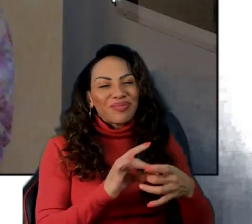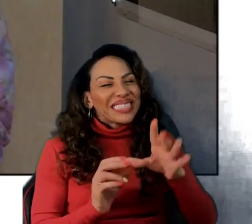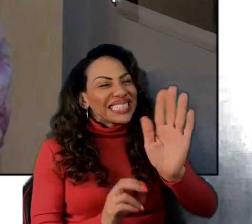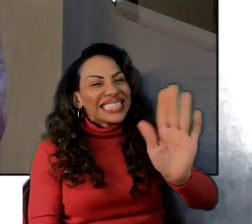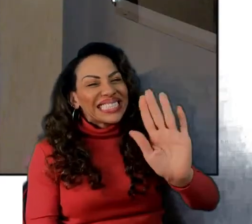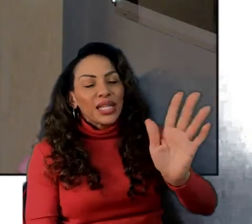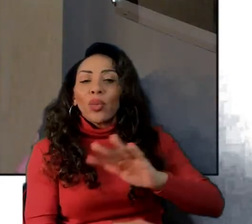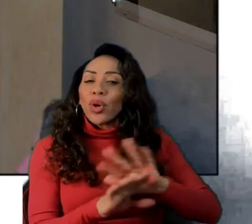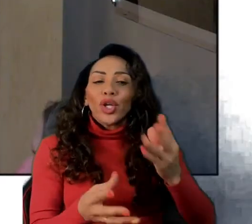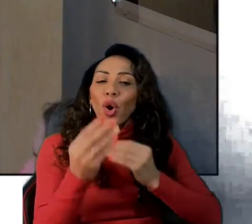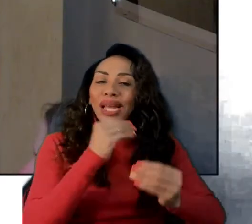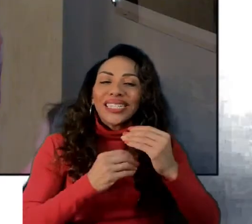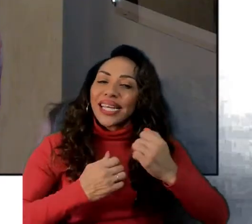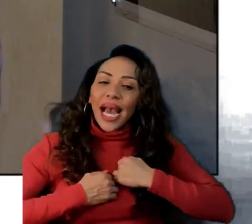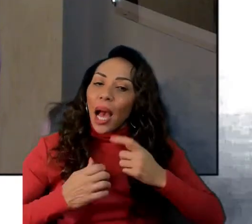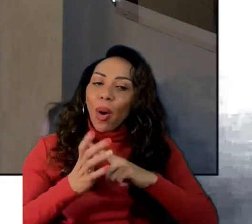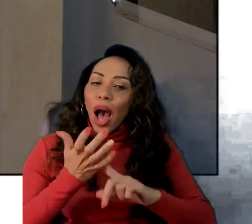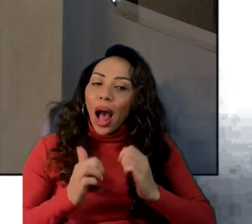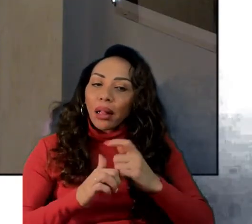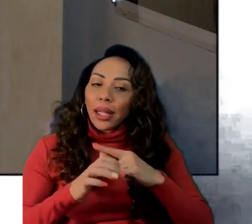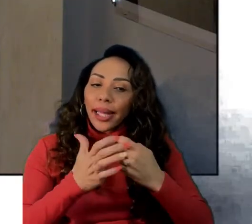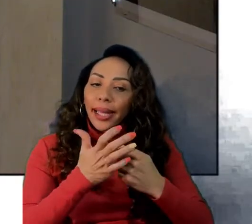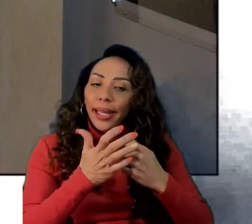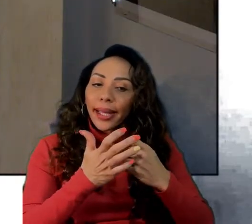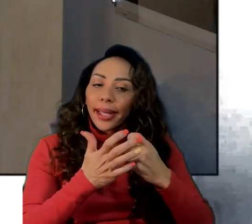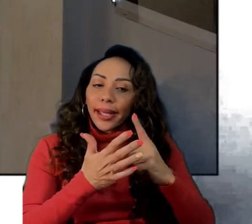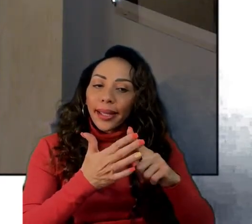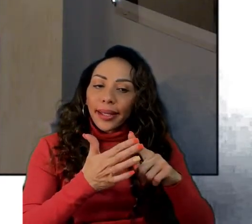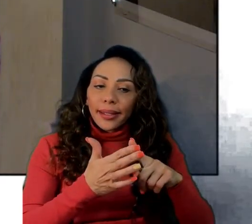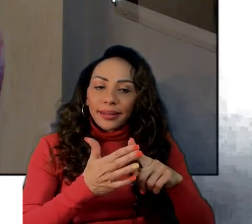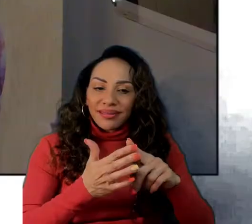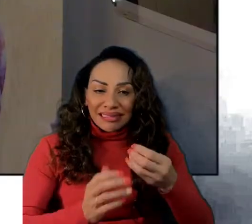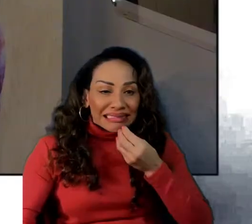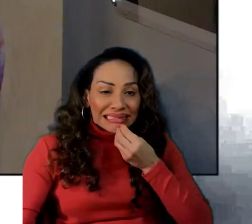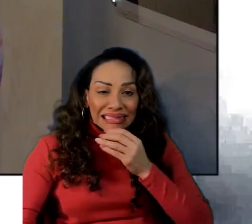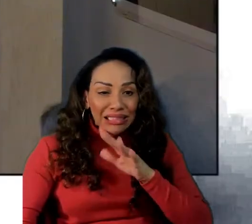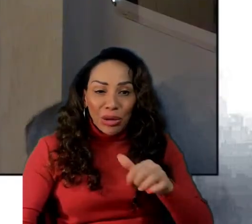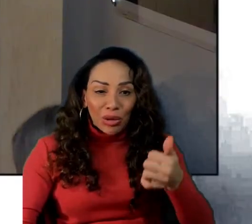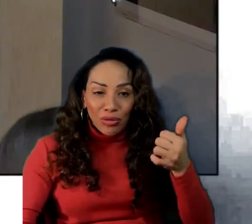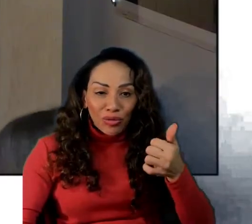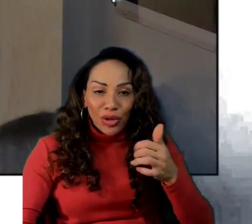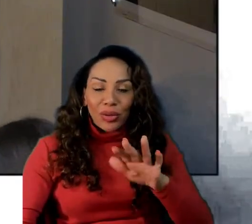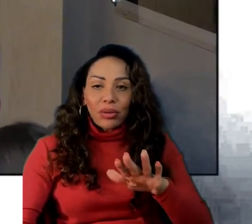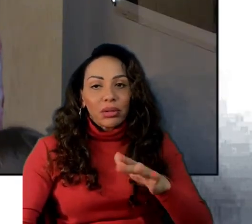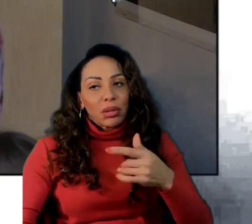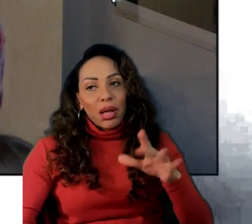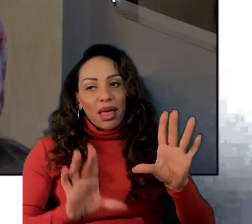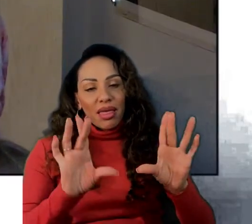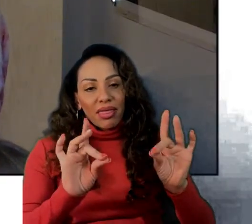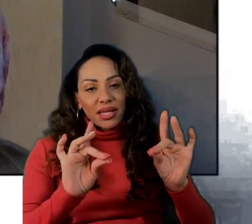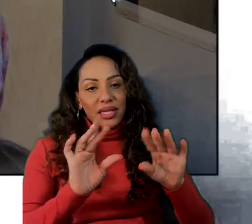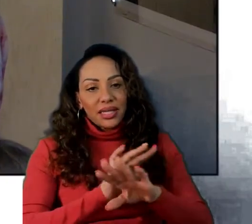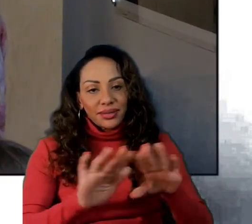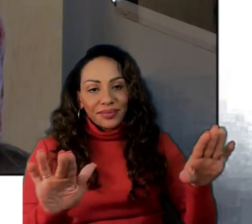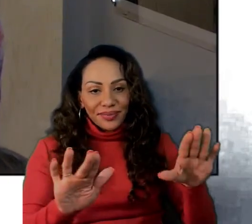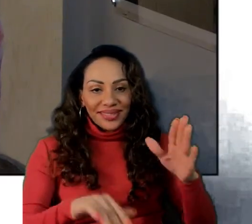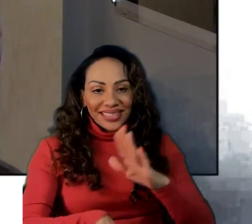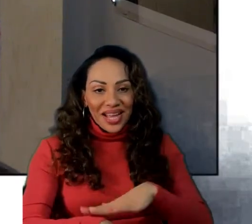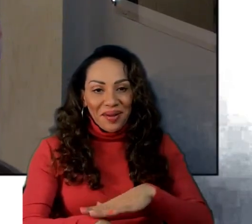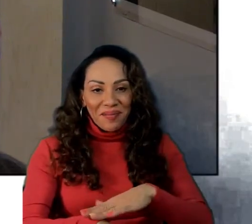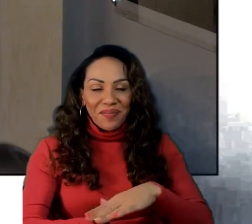algae, but it wouldn't be good for you. All right, I think that's probably all we got time for. So please join me in saying thank you again to